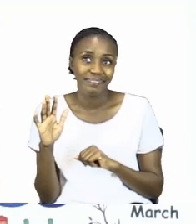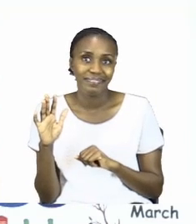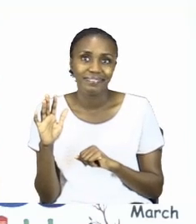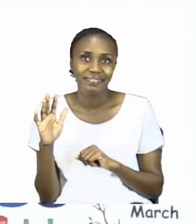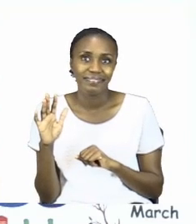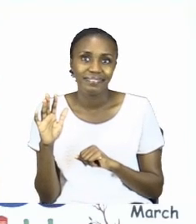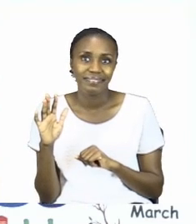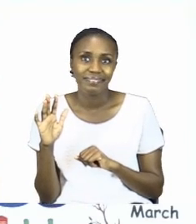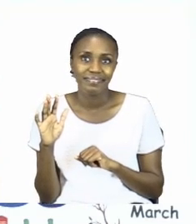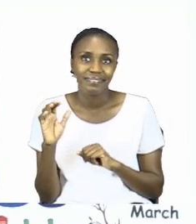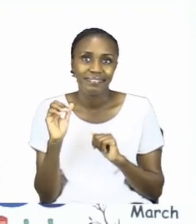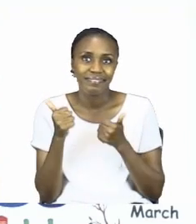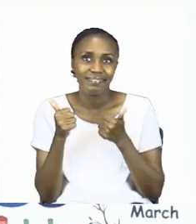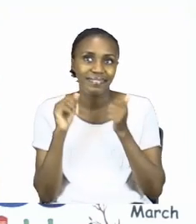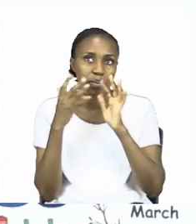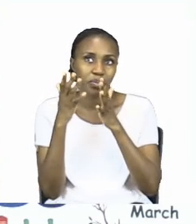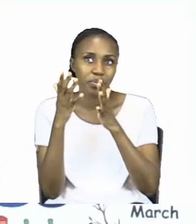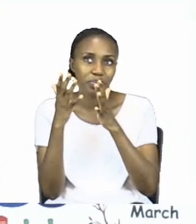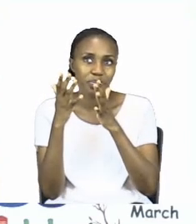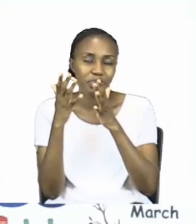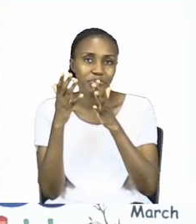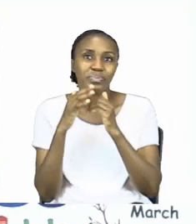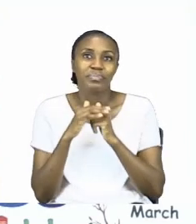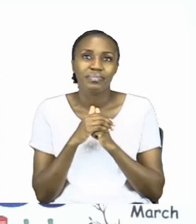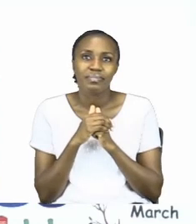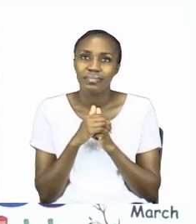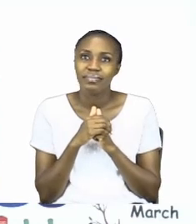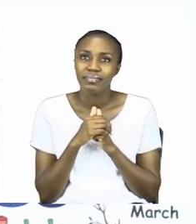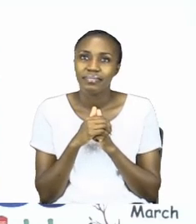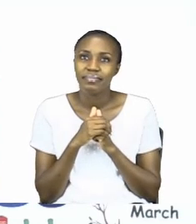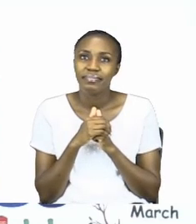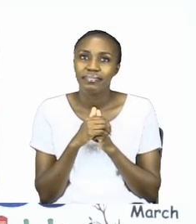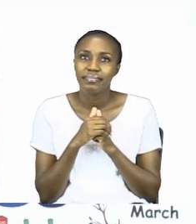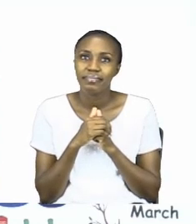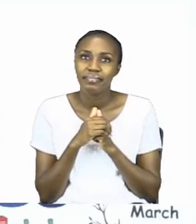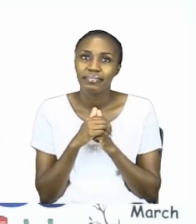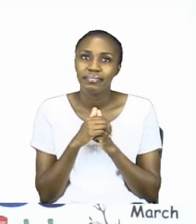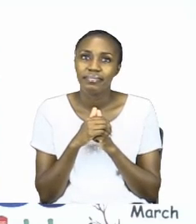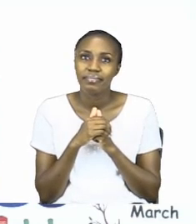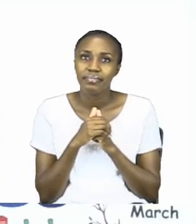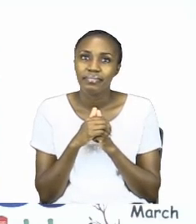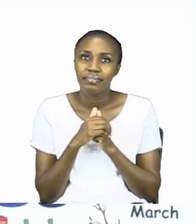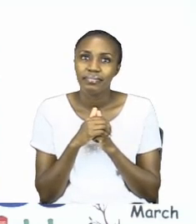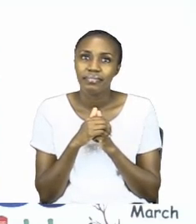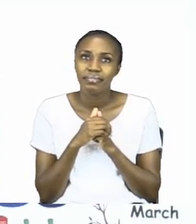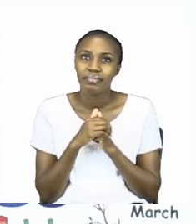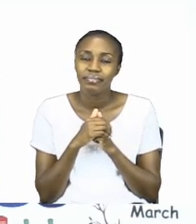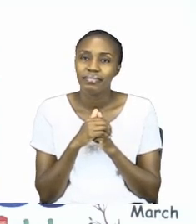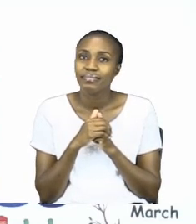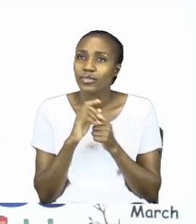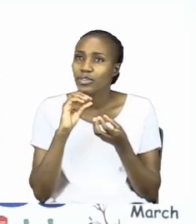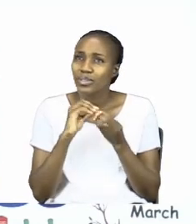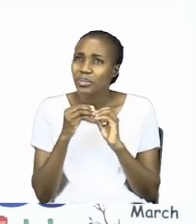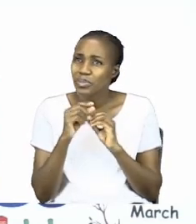25. Good job, everyone. Don't forget to cross him out. That means that the smallest number, because